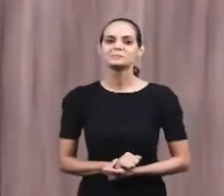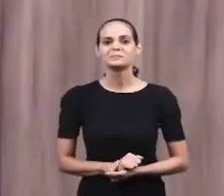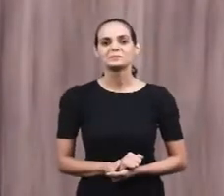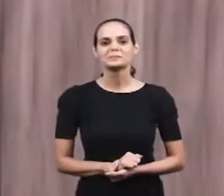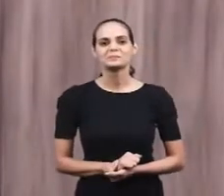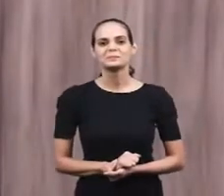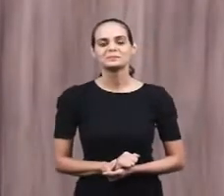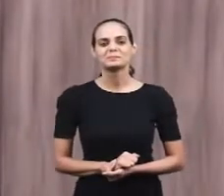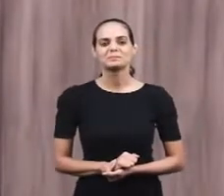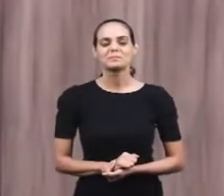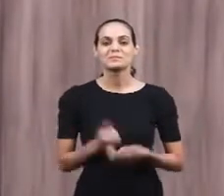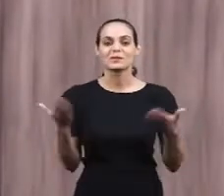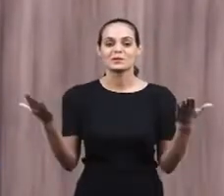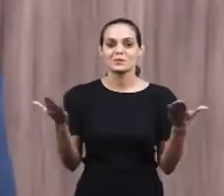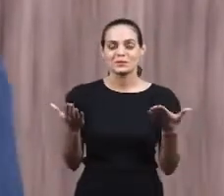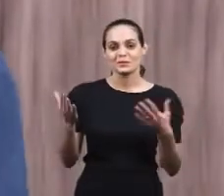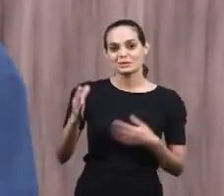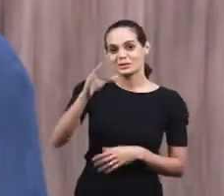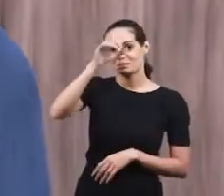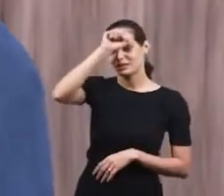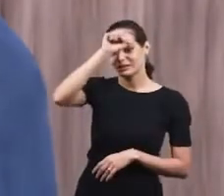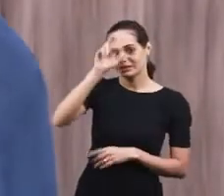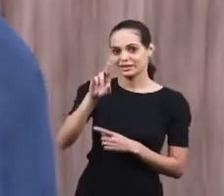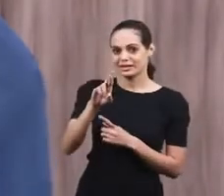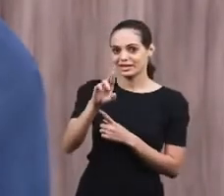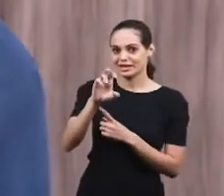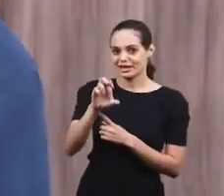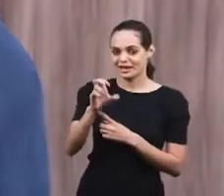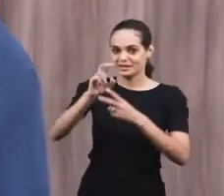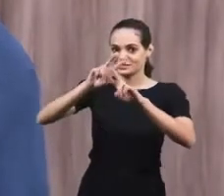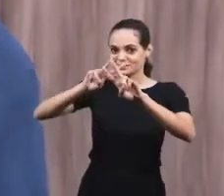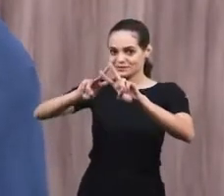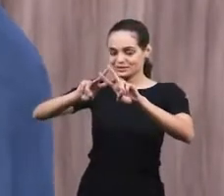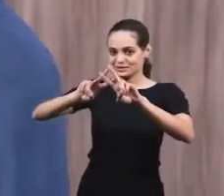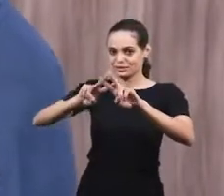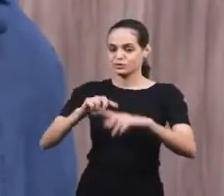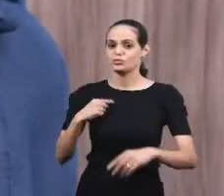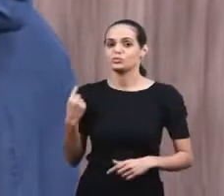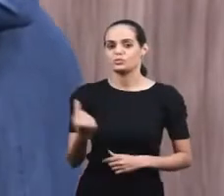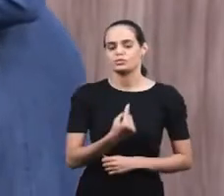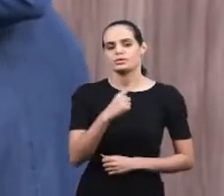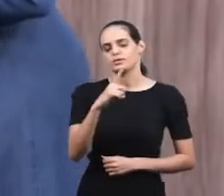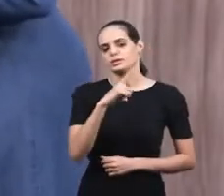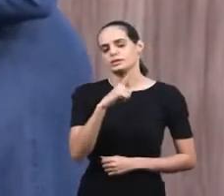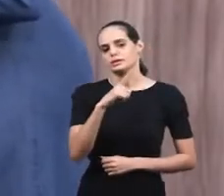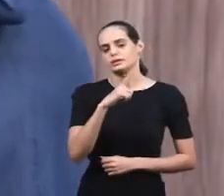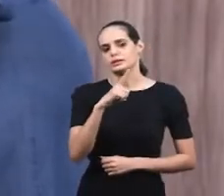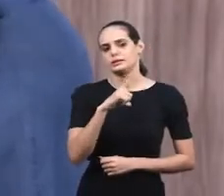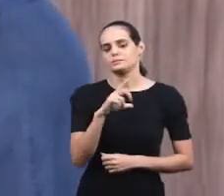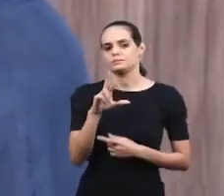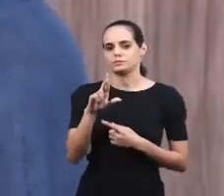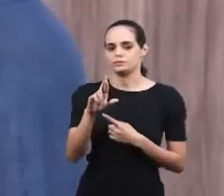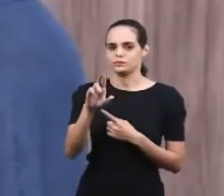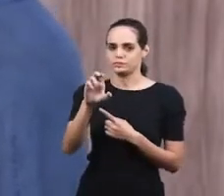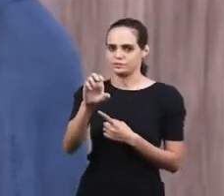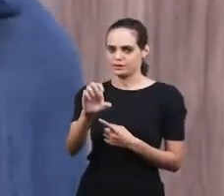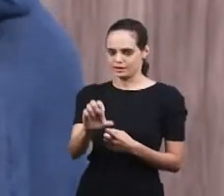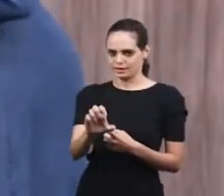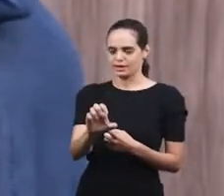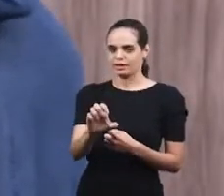And today we're going to learn D sharp. We already see over